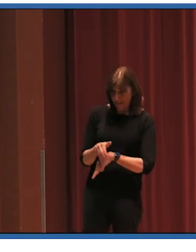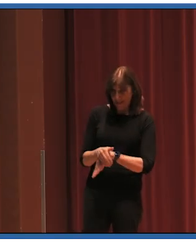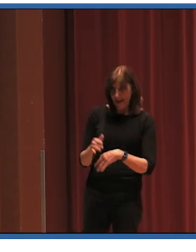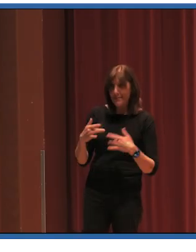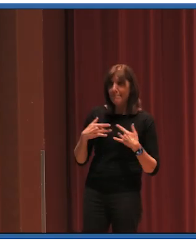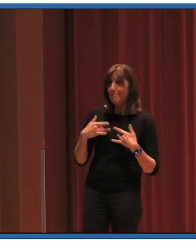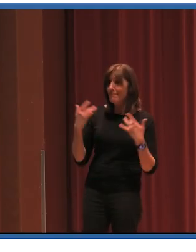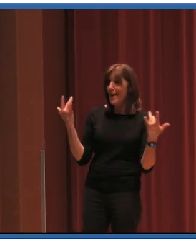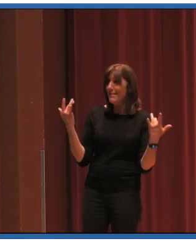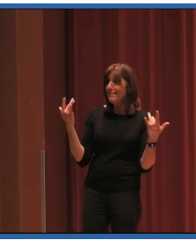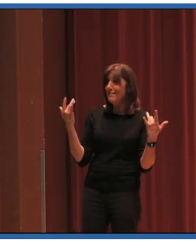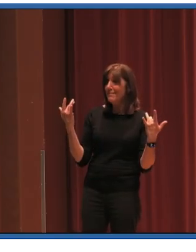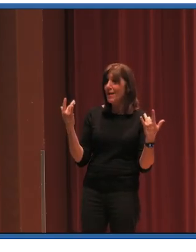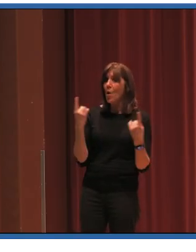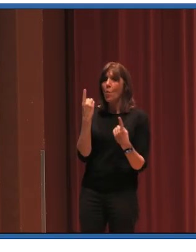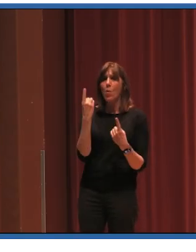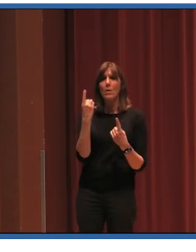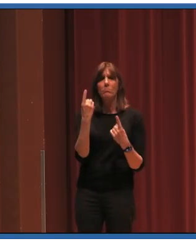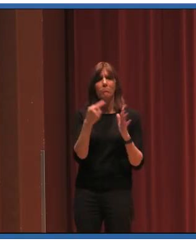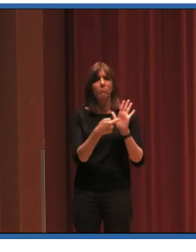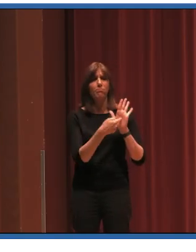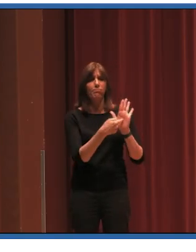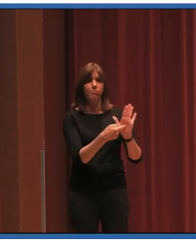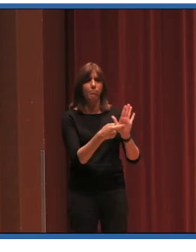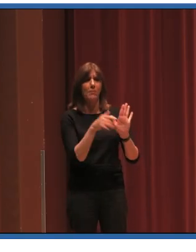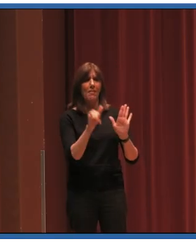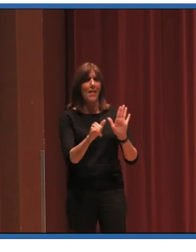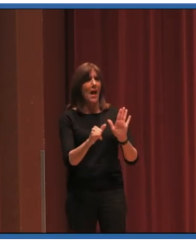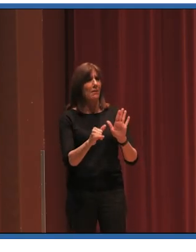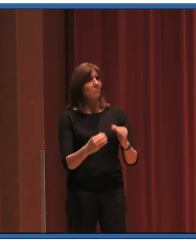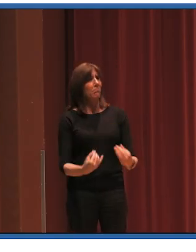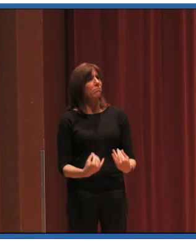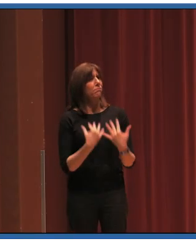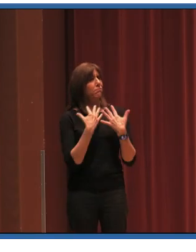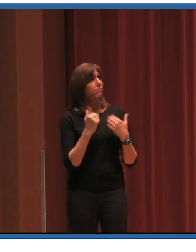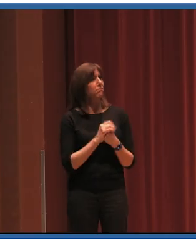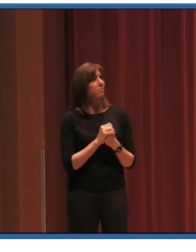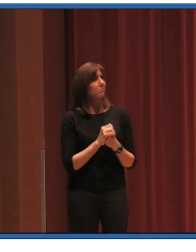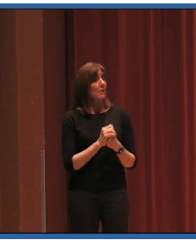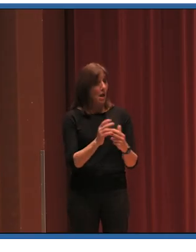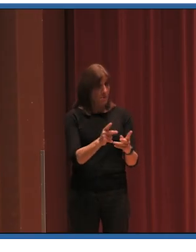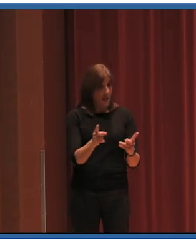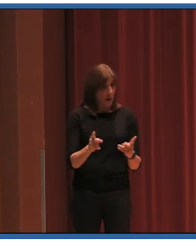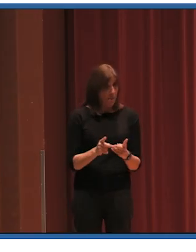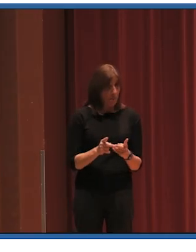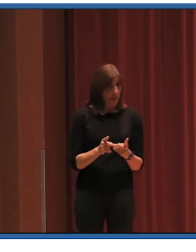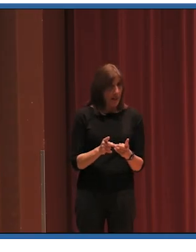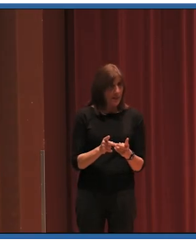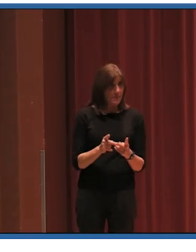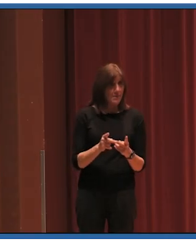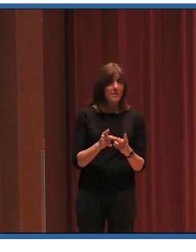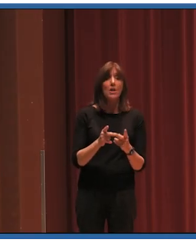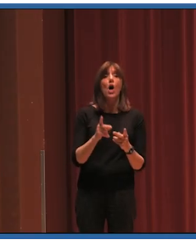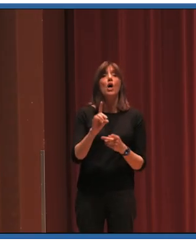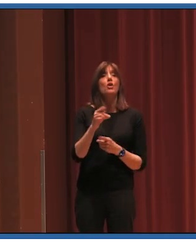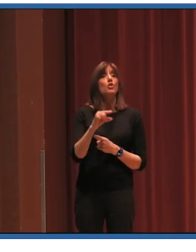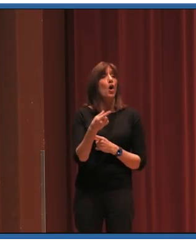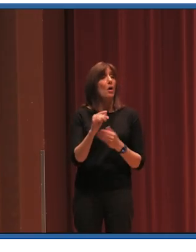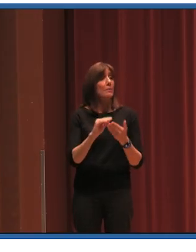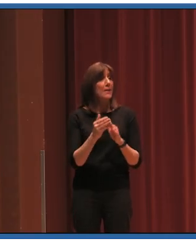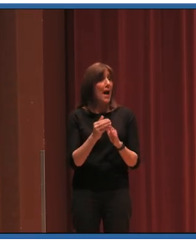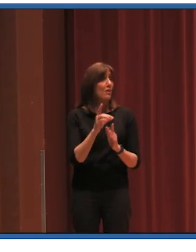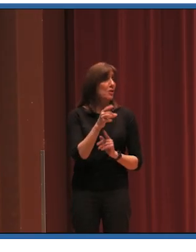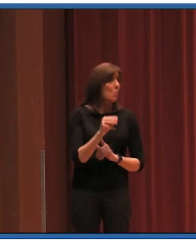event is one testament to that aspiration. Whether that place is Dogtown in Des Moines,